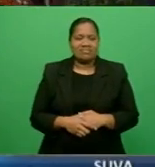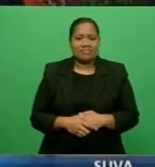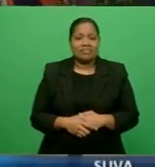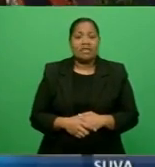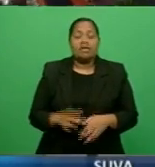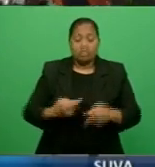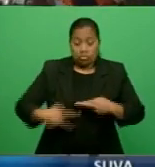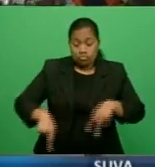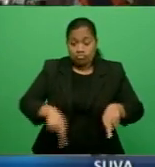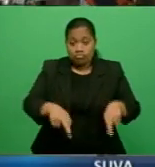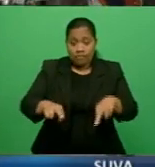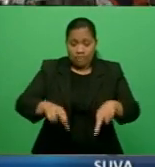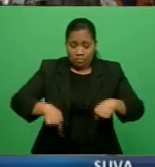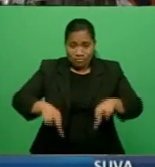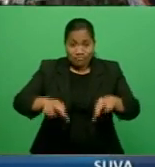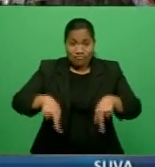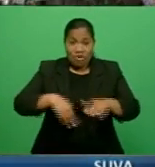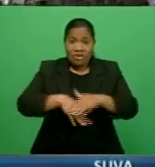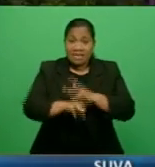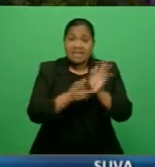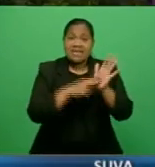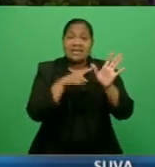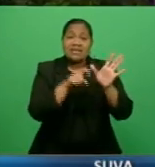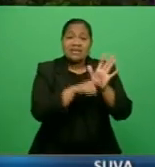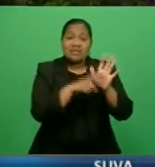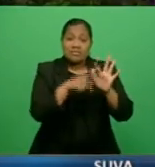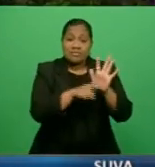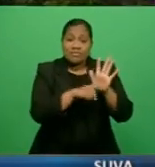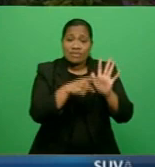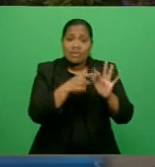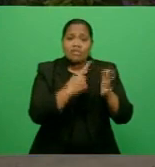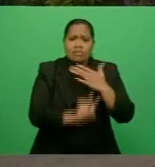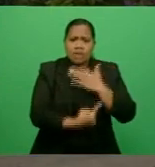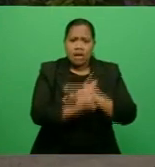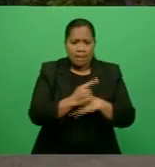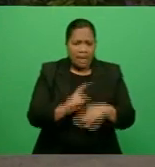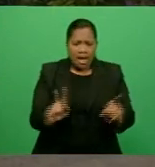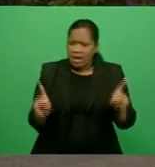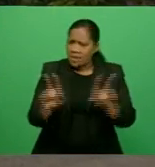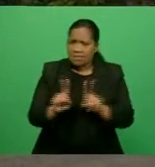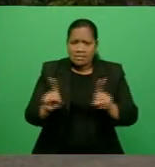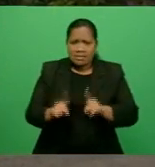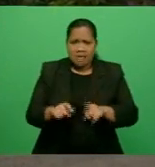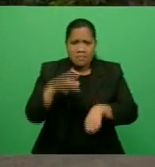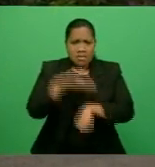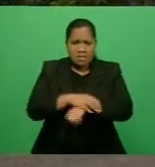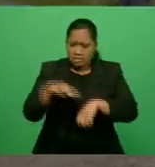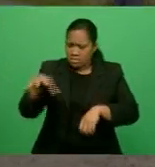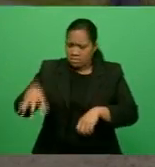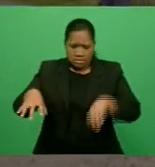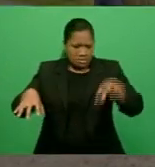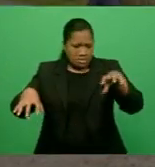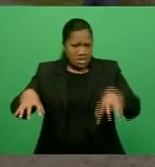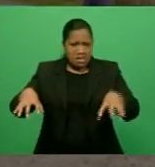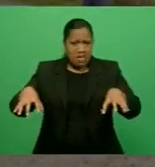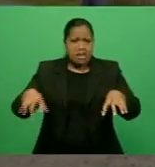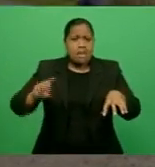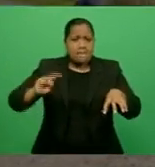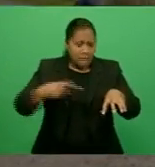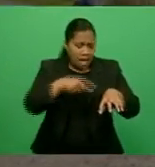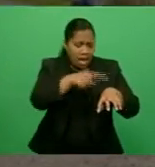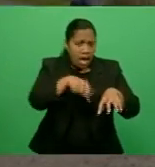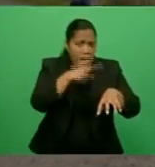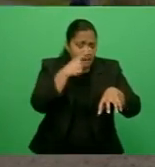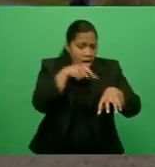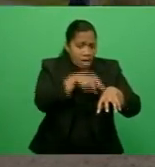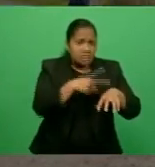River Road in Nursery is just meters away from the nearest police station. However, some residents claim police hardly attend